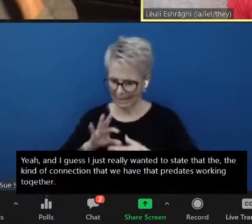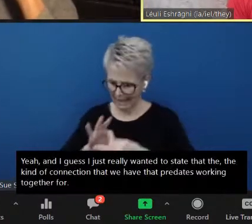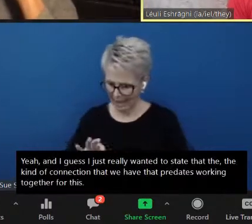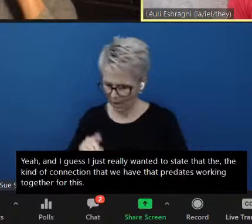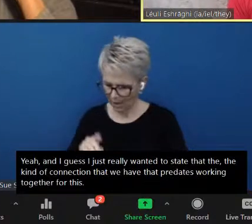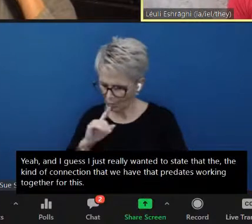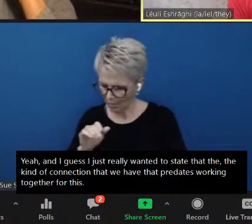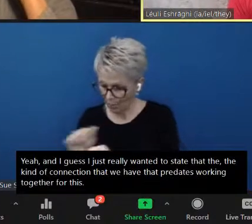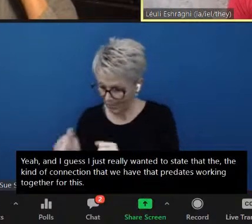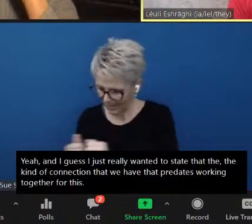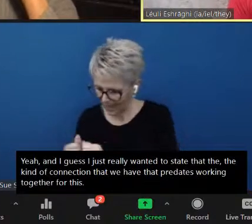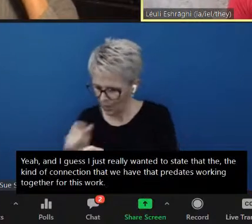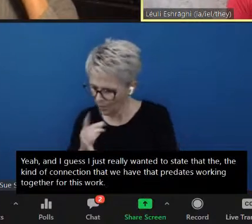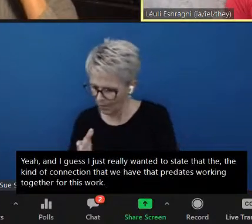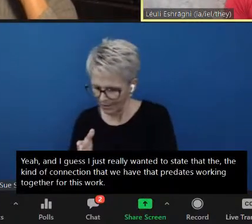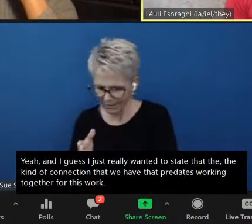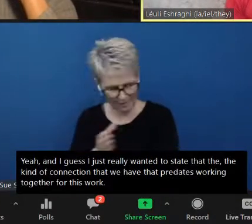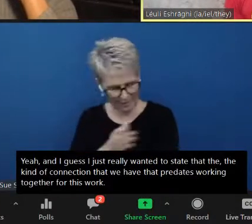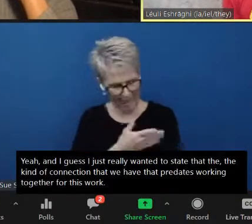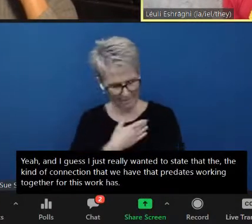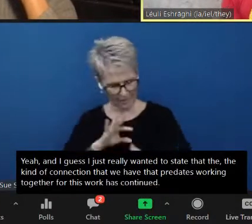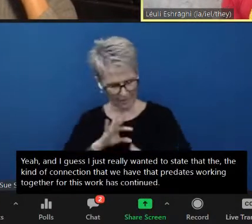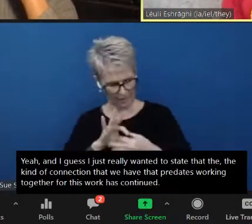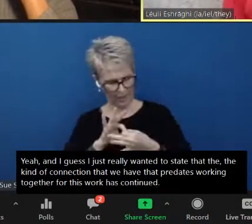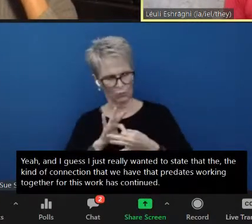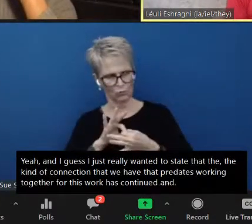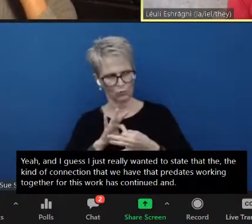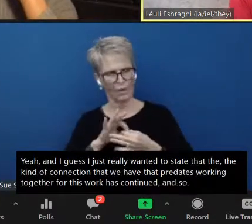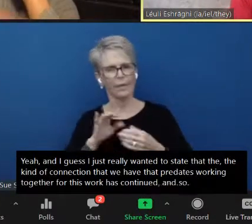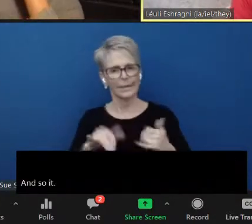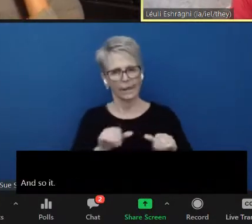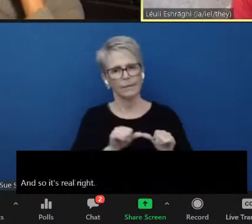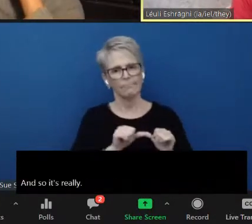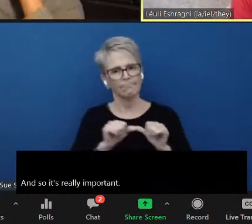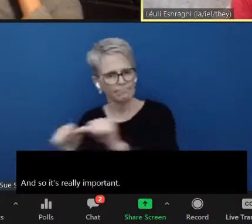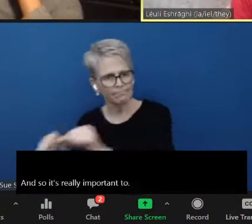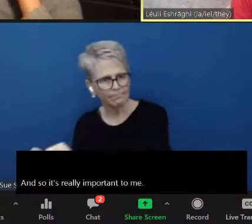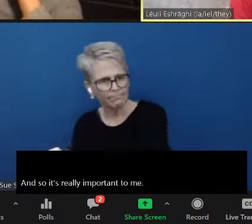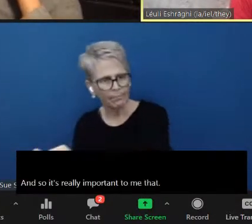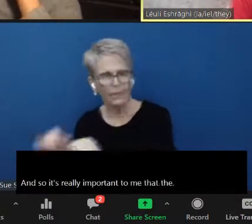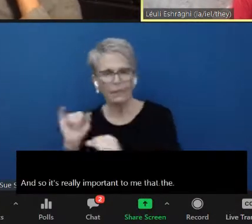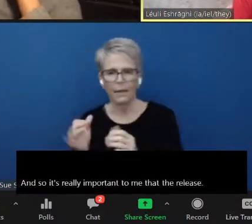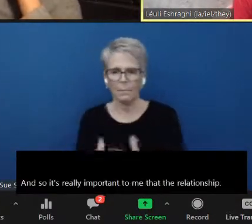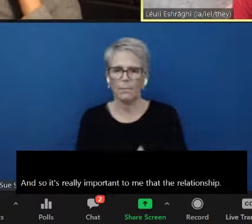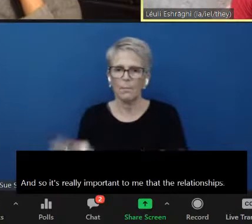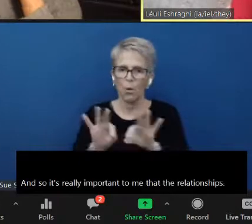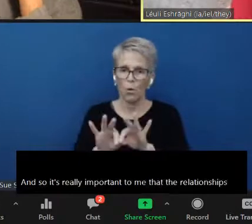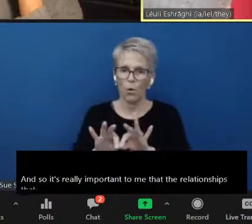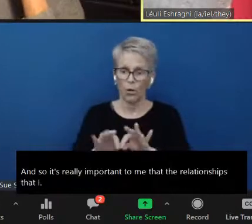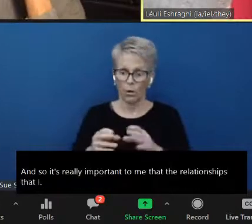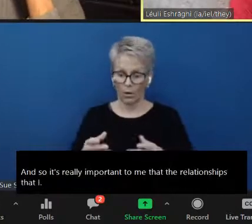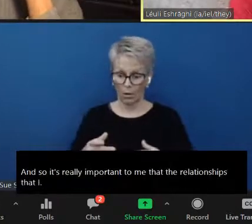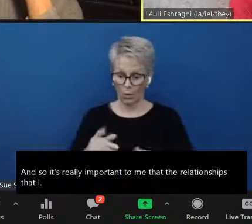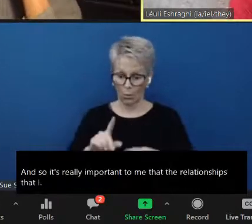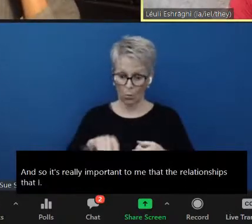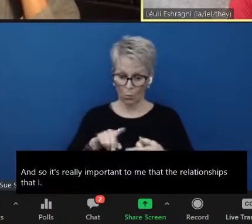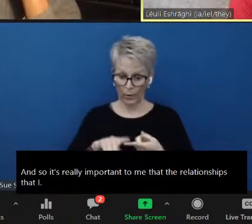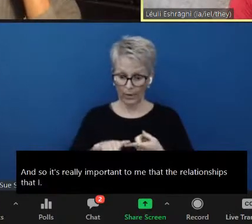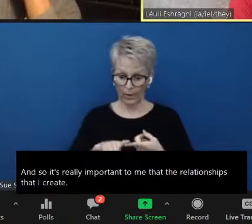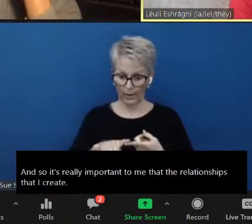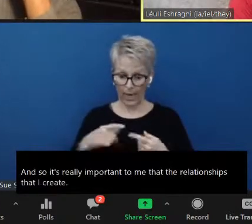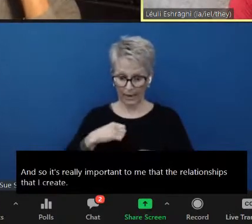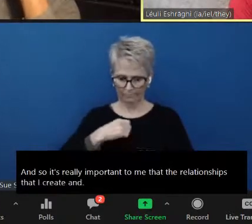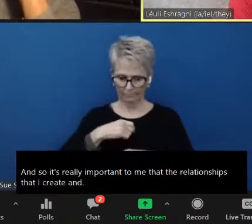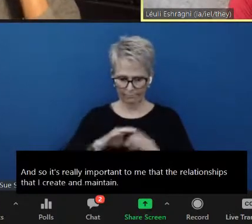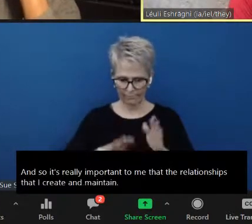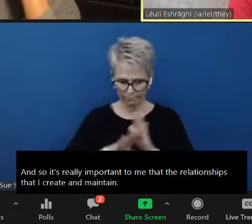for this work has continued. And so it's really important to me that the relationships that I create